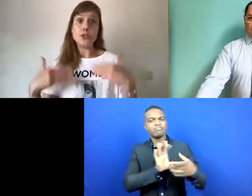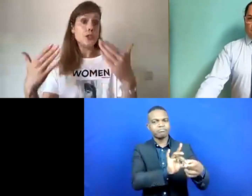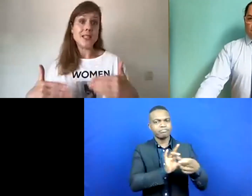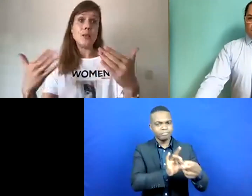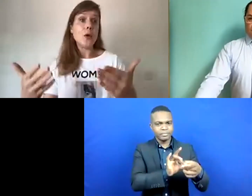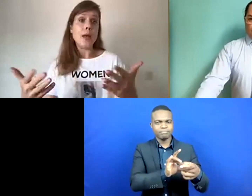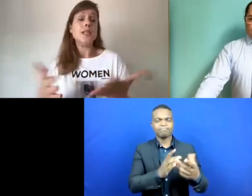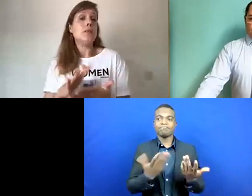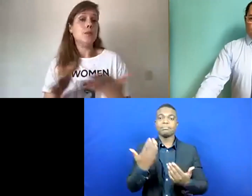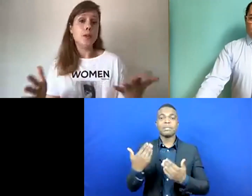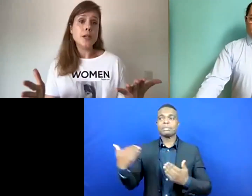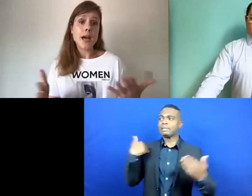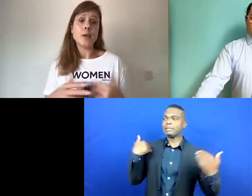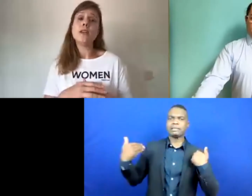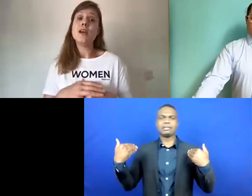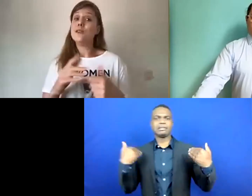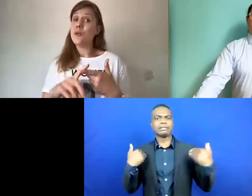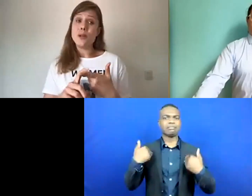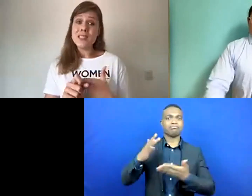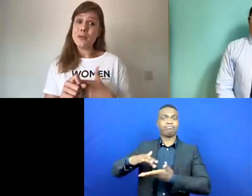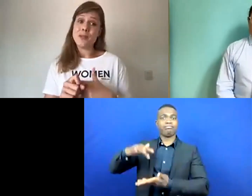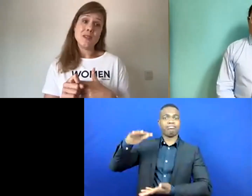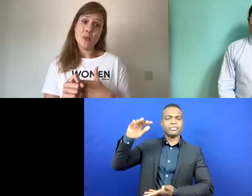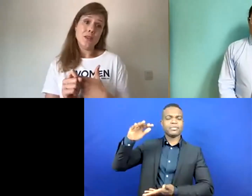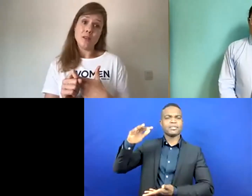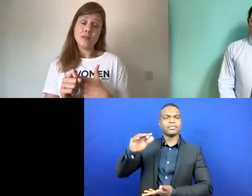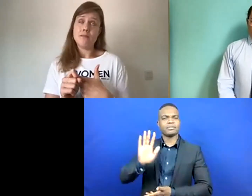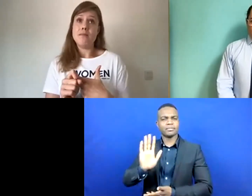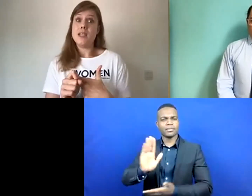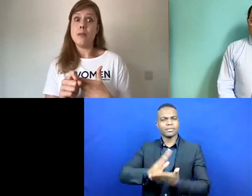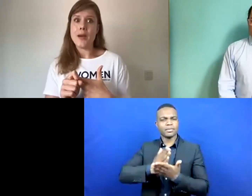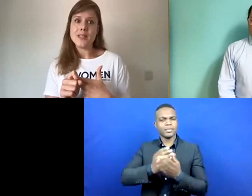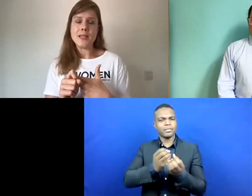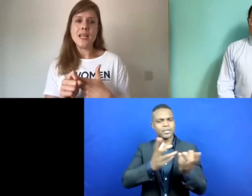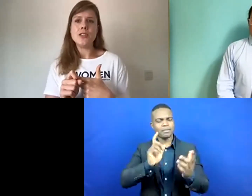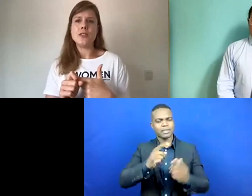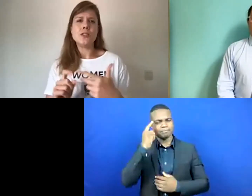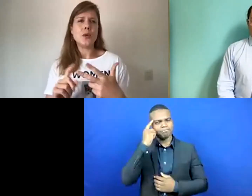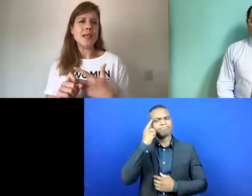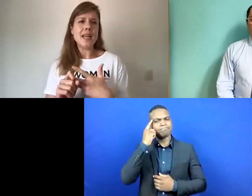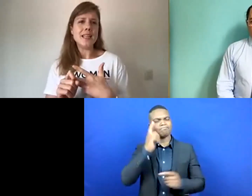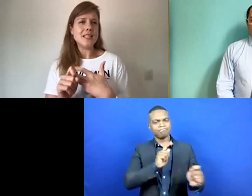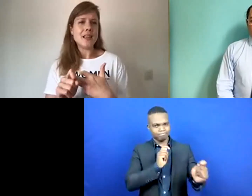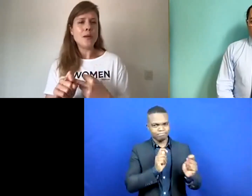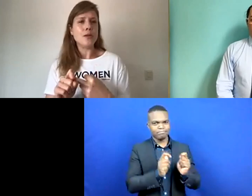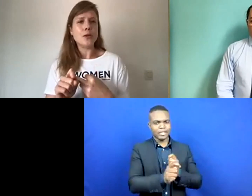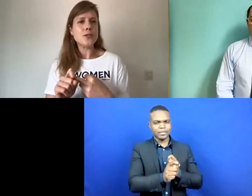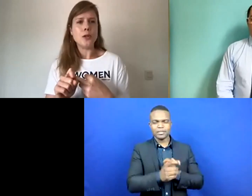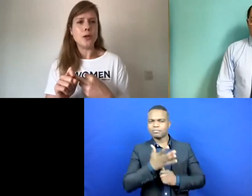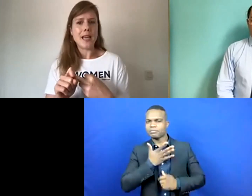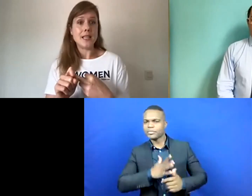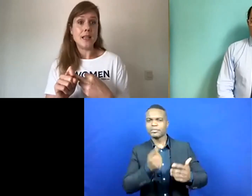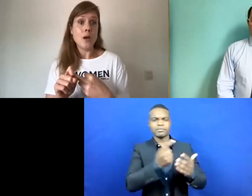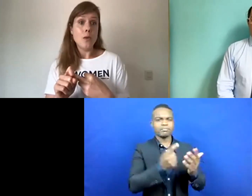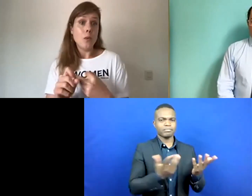to just keep going. They will burn out. The quality will not meet up expectations. So in the end, deaf people are also